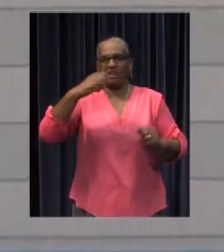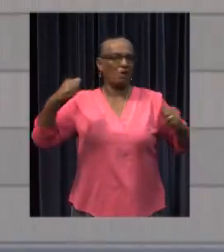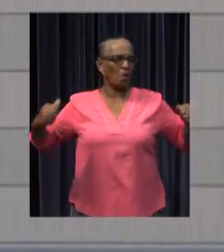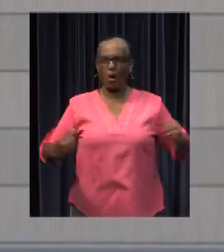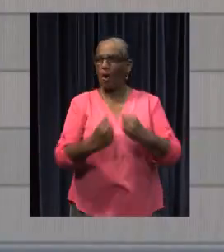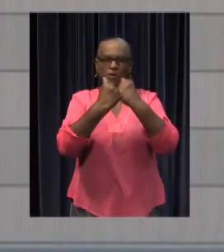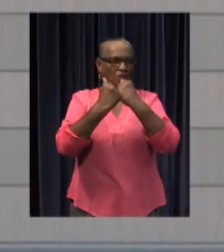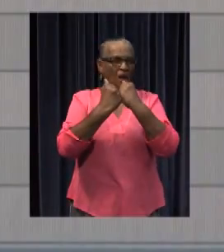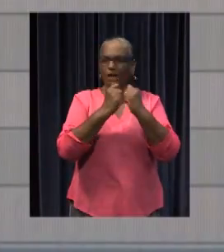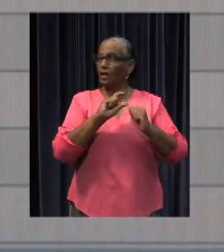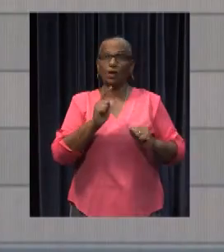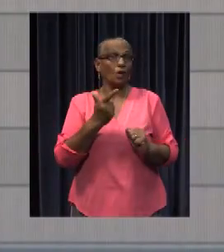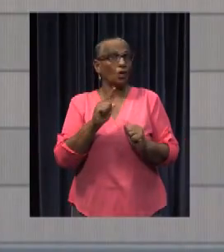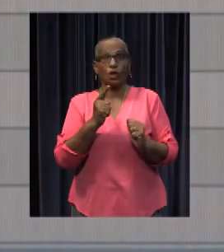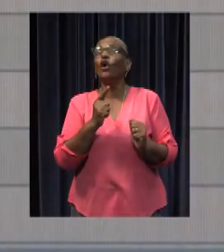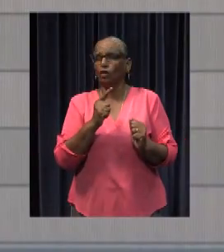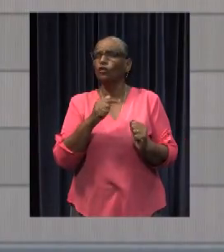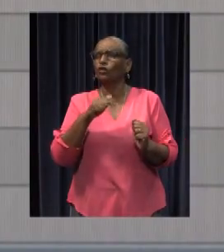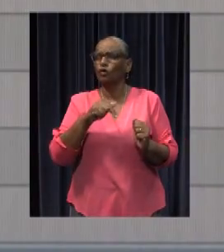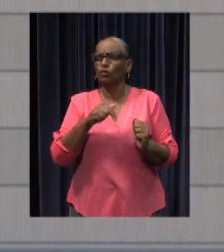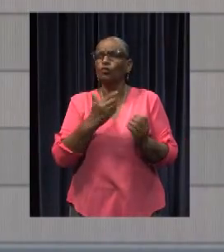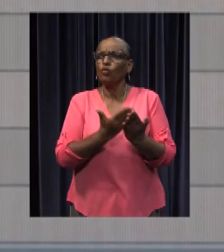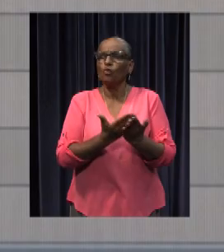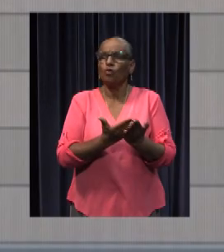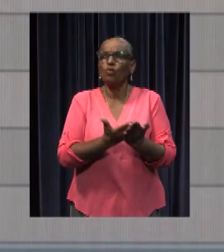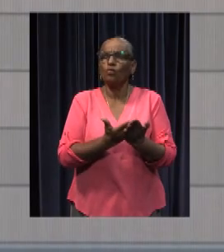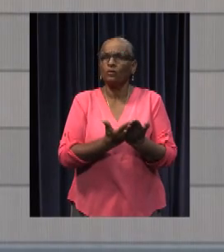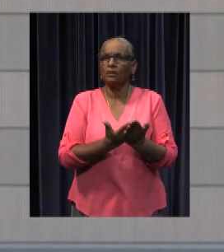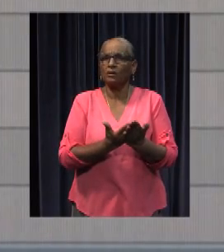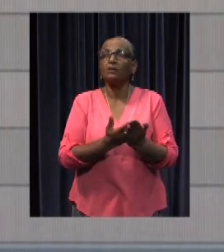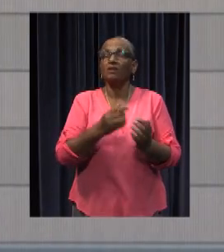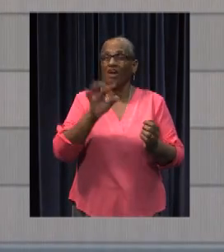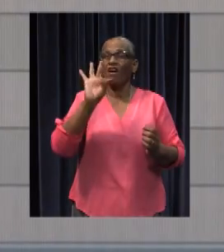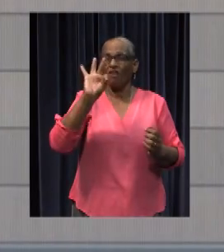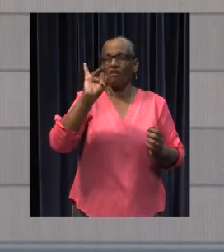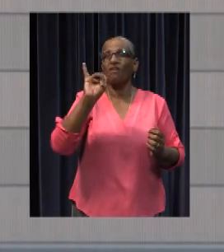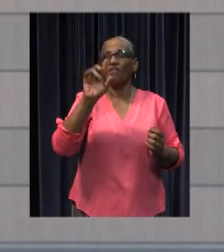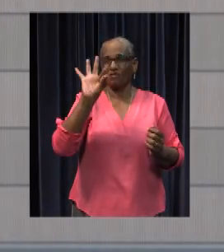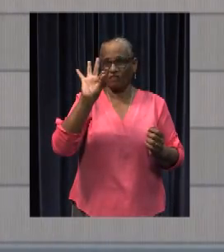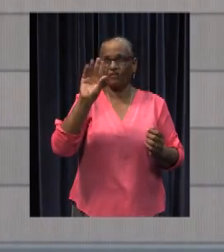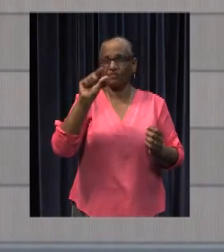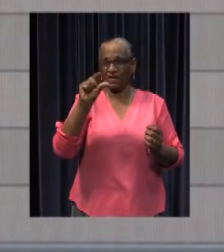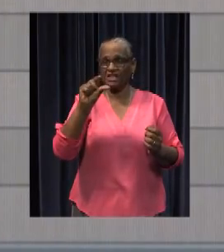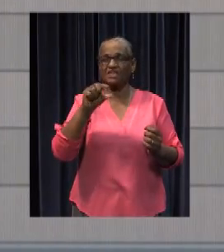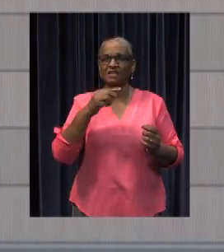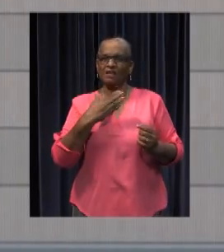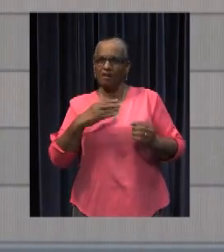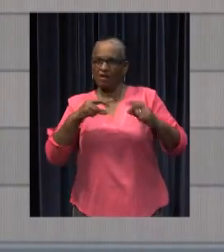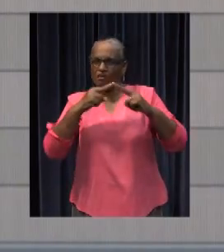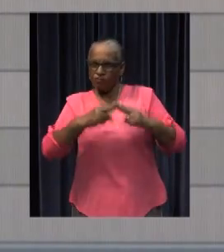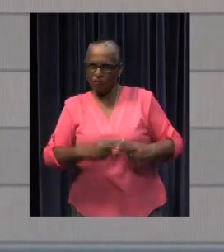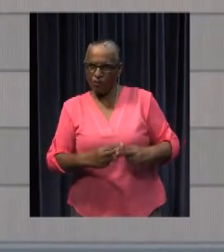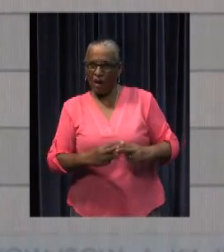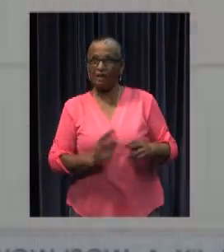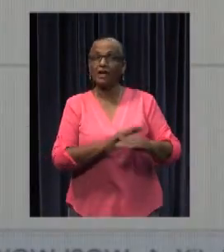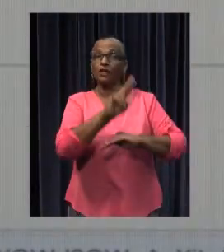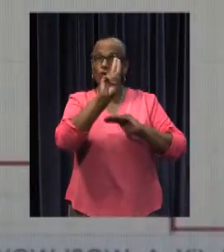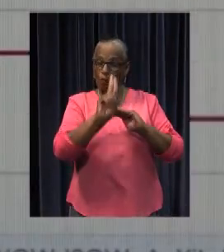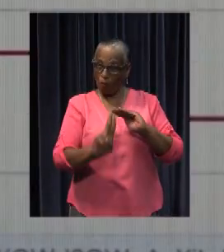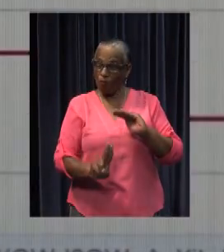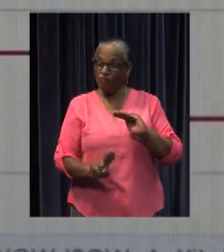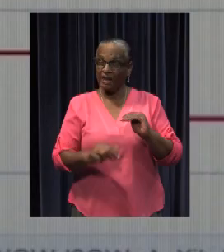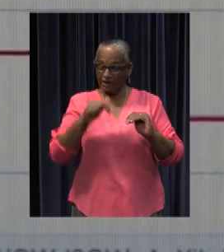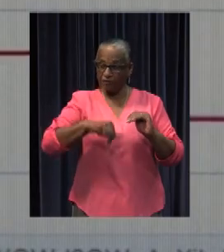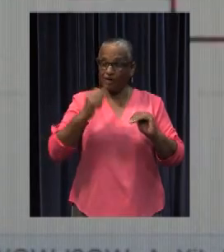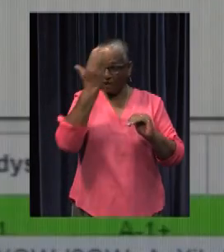lot to be done, and despite the many challenges, we are absolutely on the right track. Fitch Ratings expects that